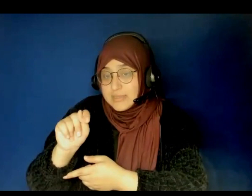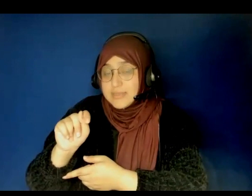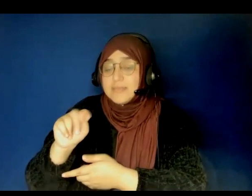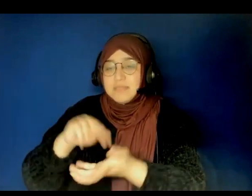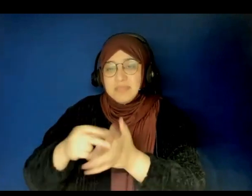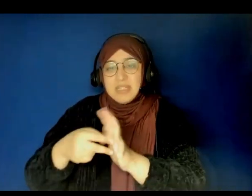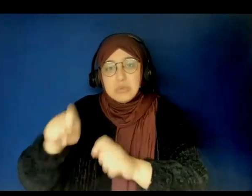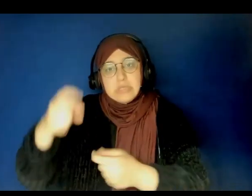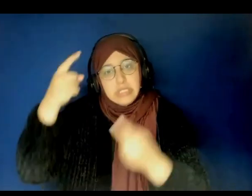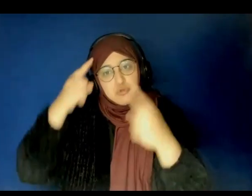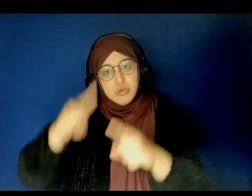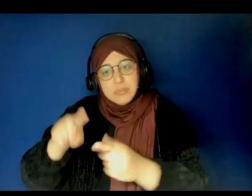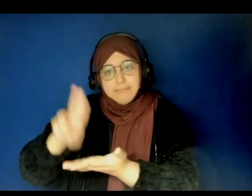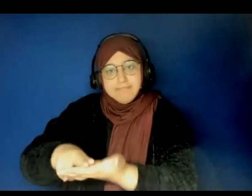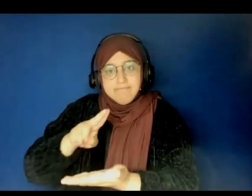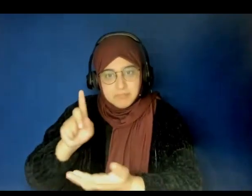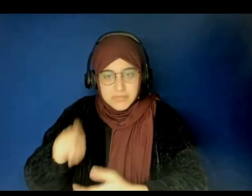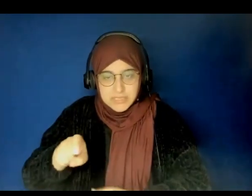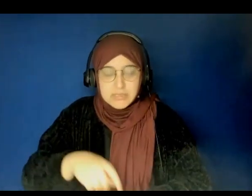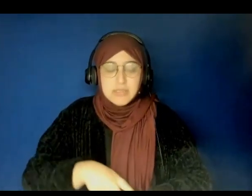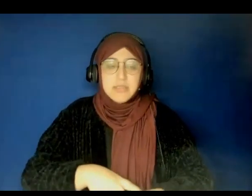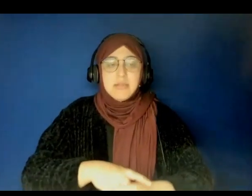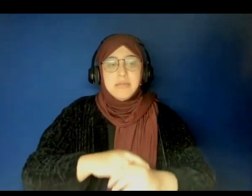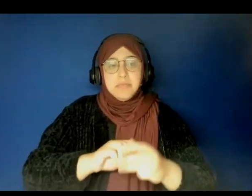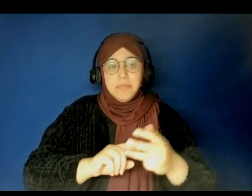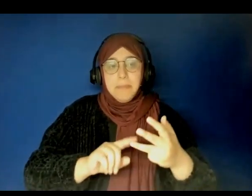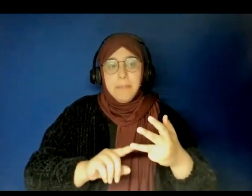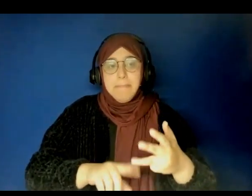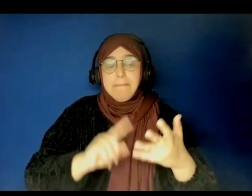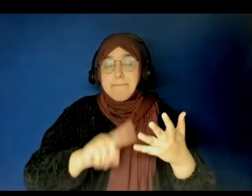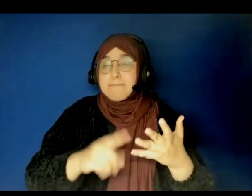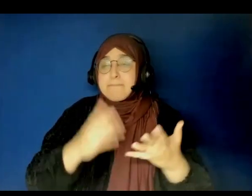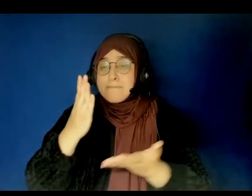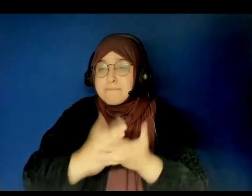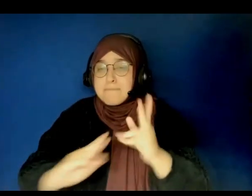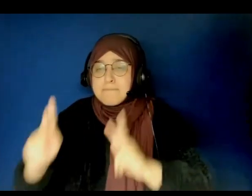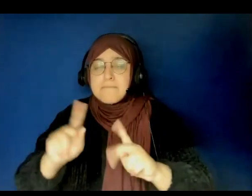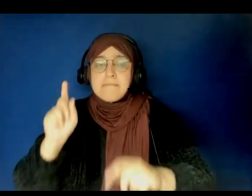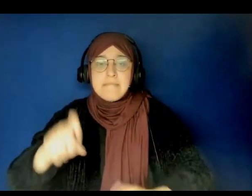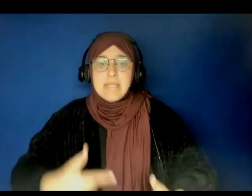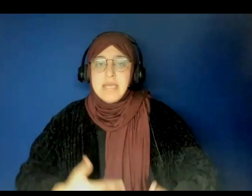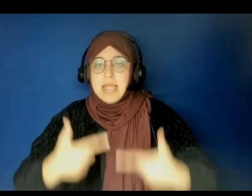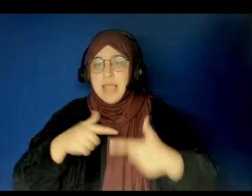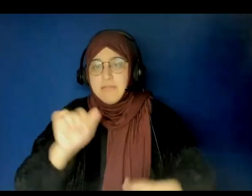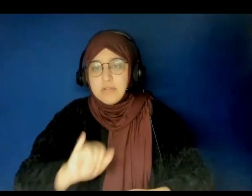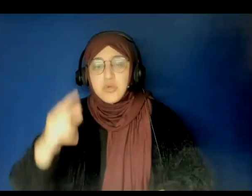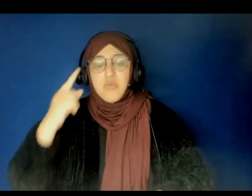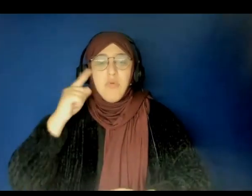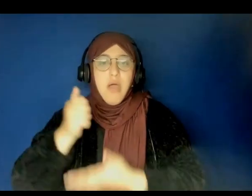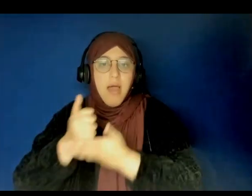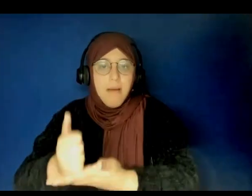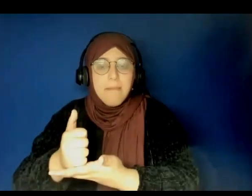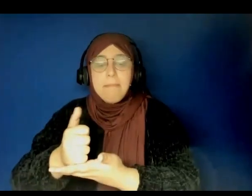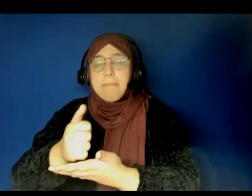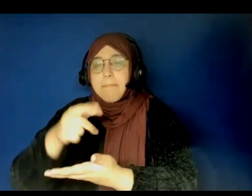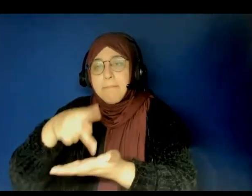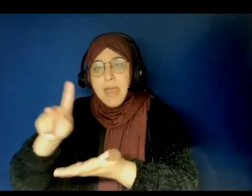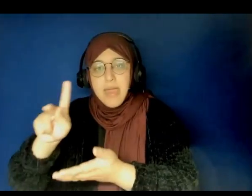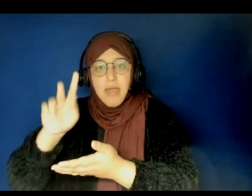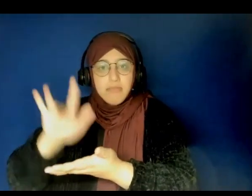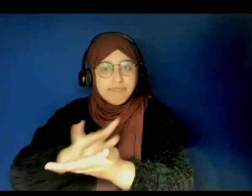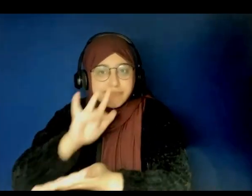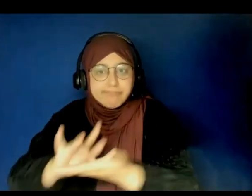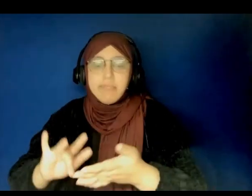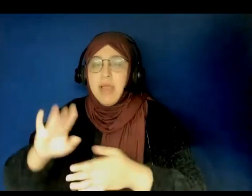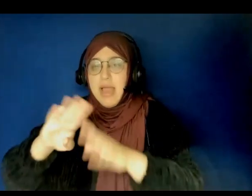some people need life insurance to help pay off the house and other things. That is if needed as well. I did